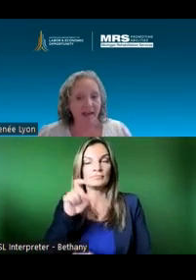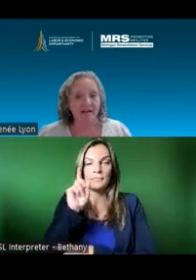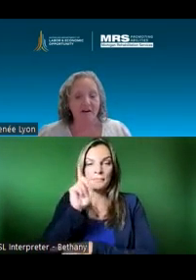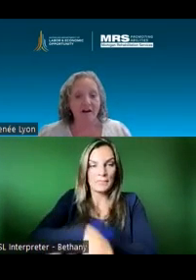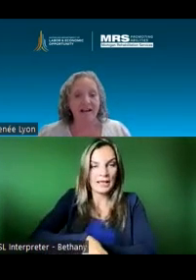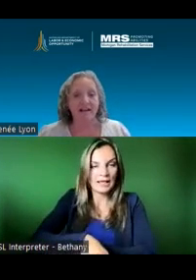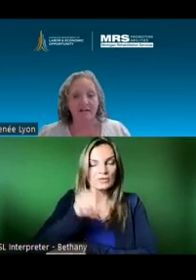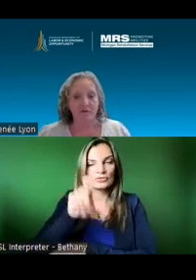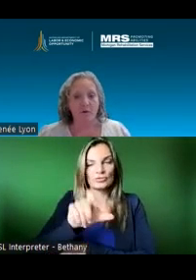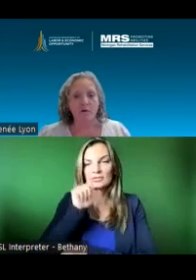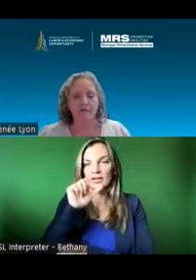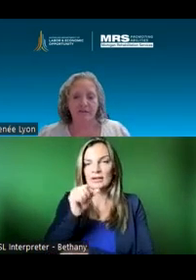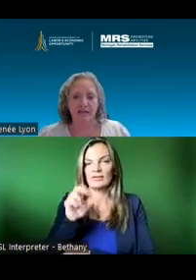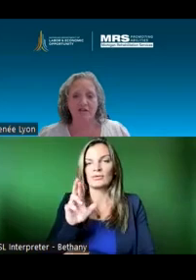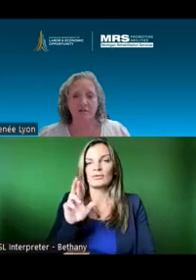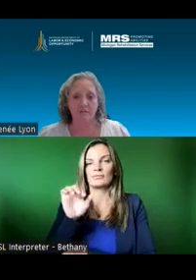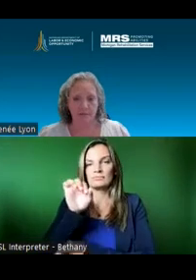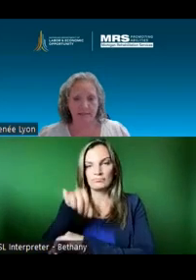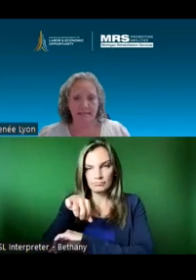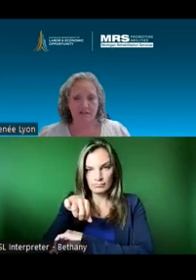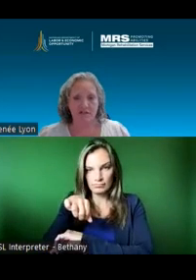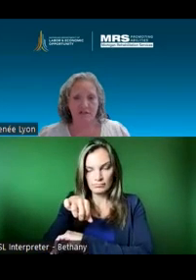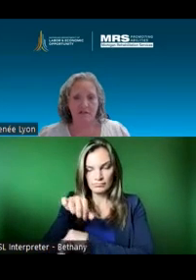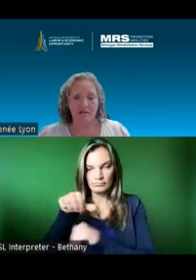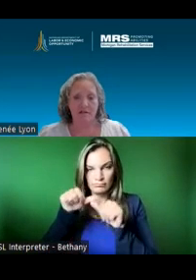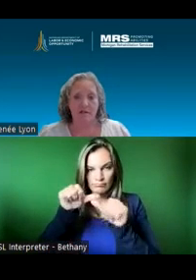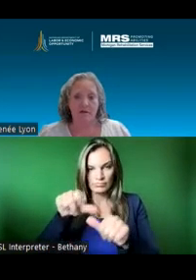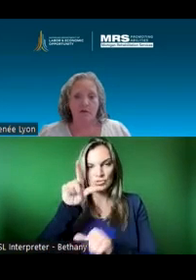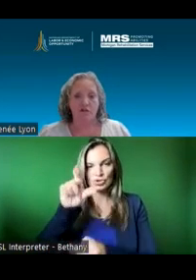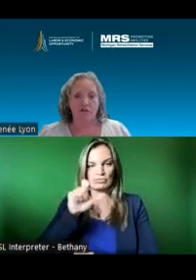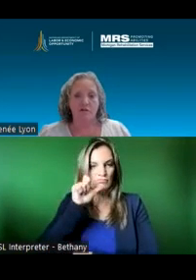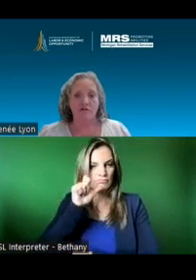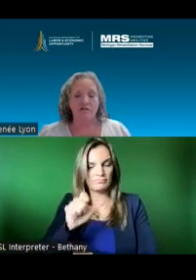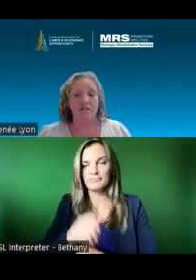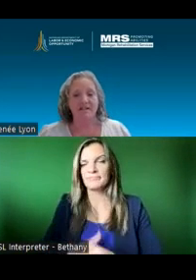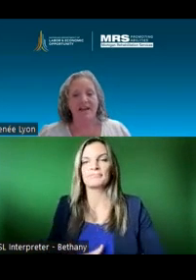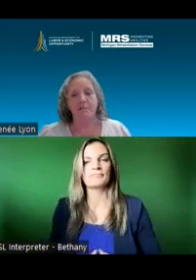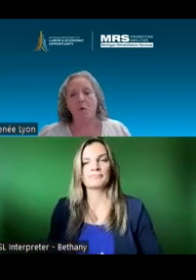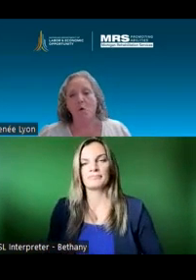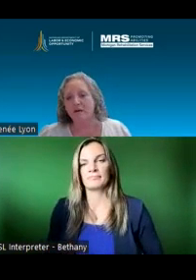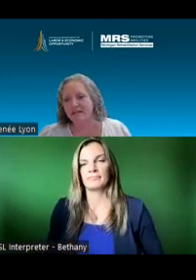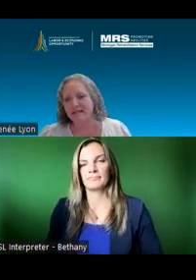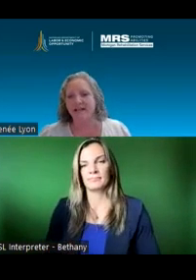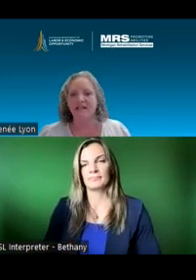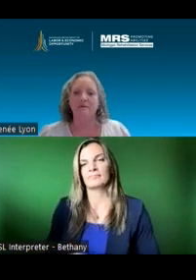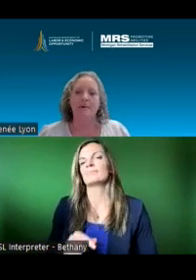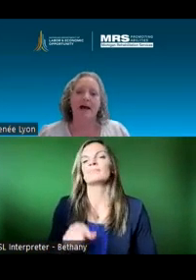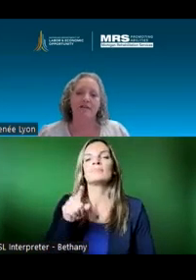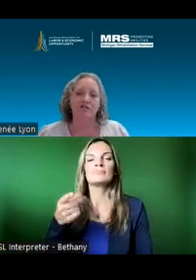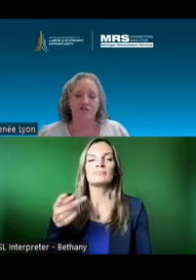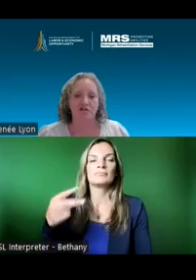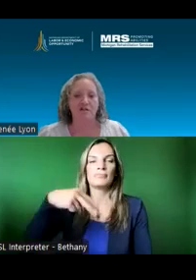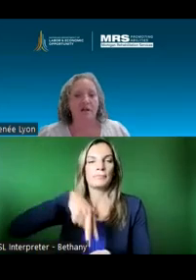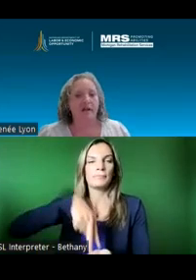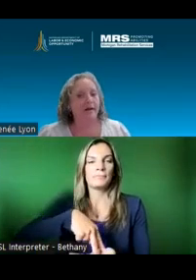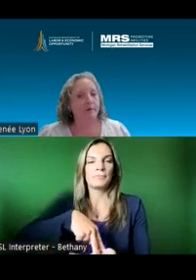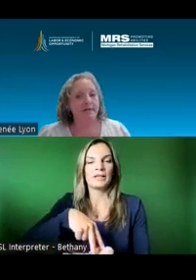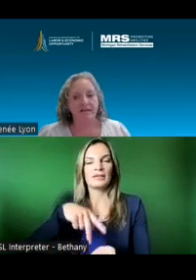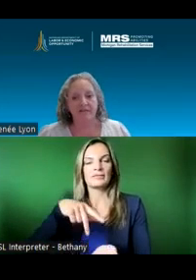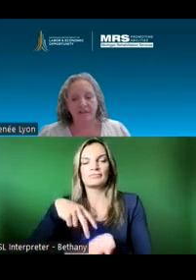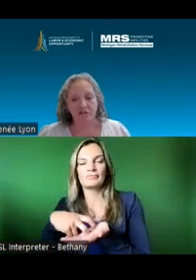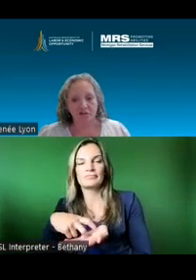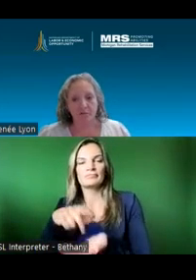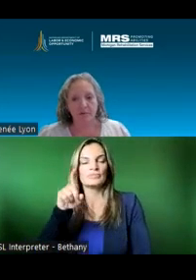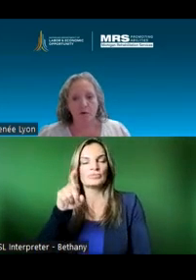our head or our neck in a forward flexion position. We shouldn't just have poor standing posture, and